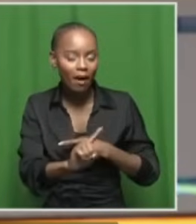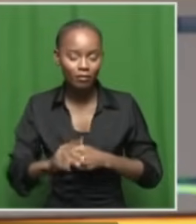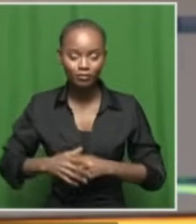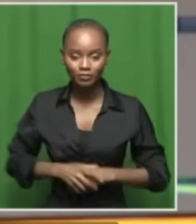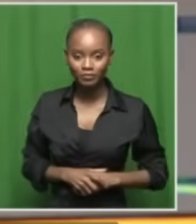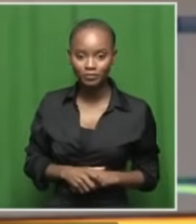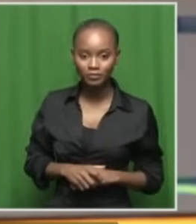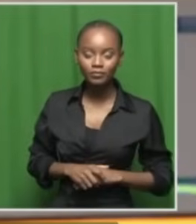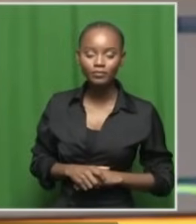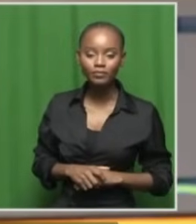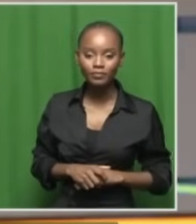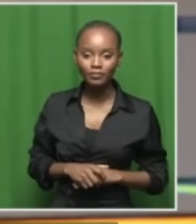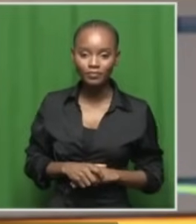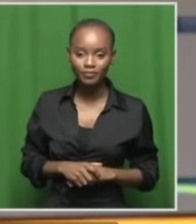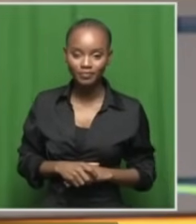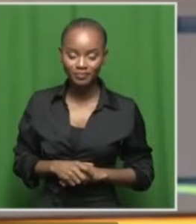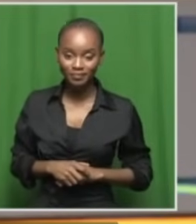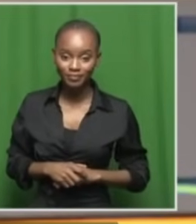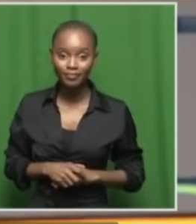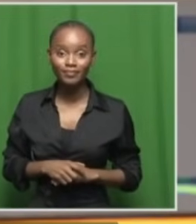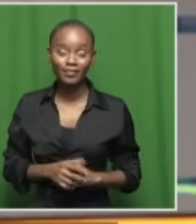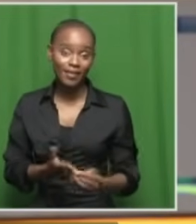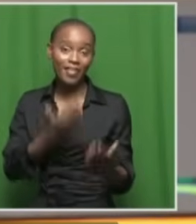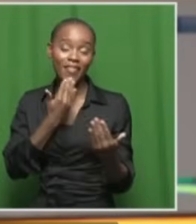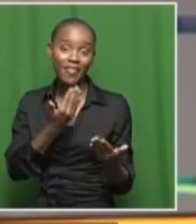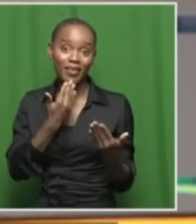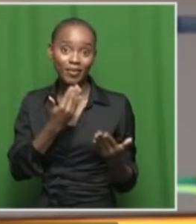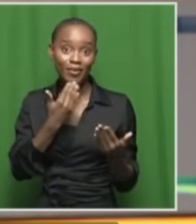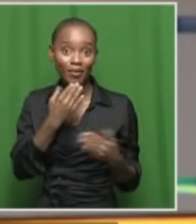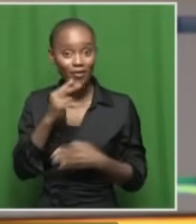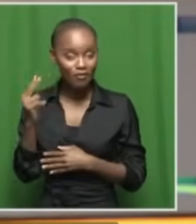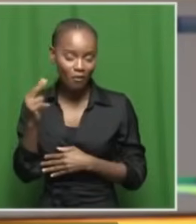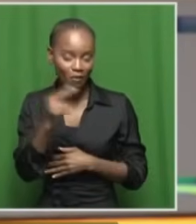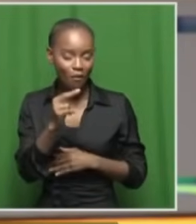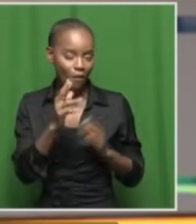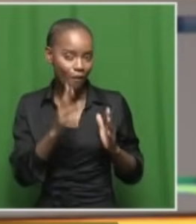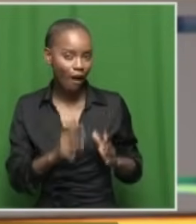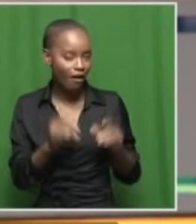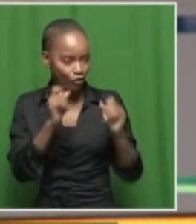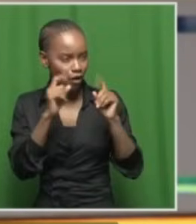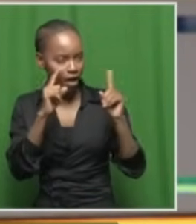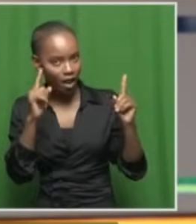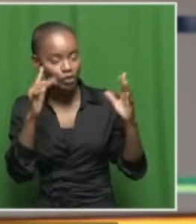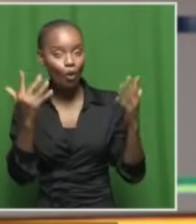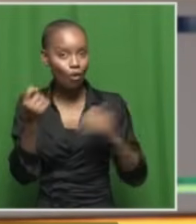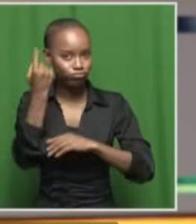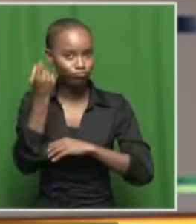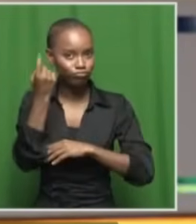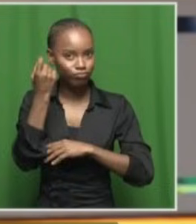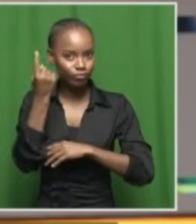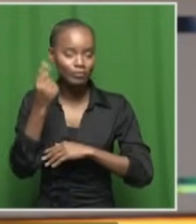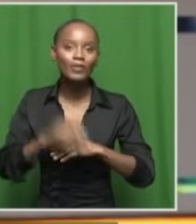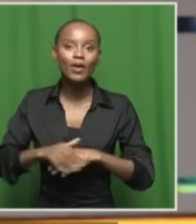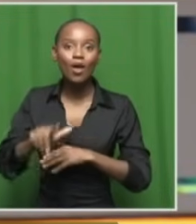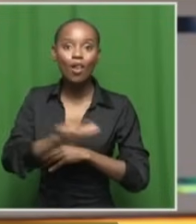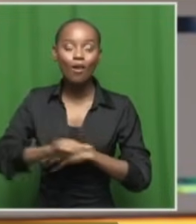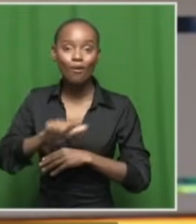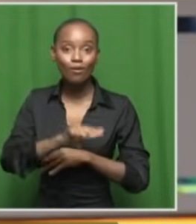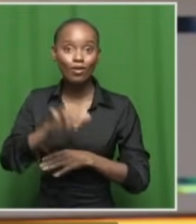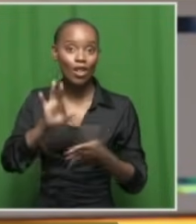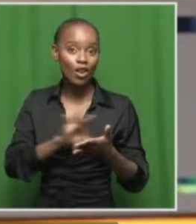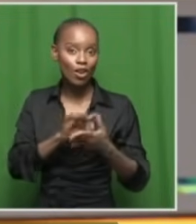Sakin. Thank you. Your viewers will realize, or you will have to understand, that by-elections are called